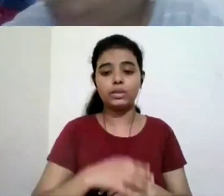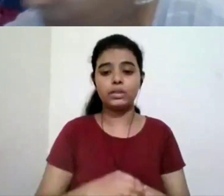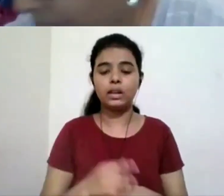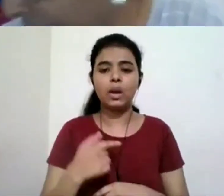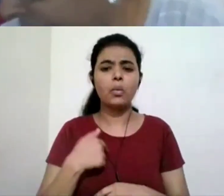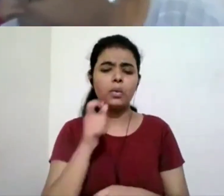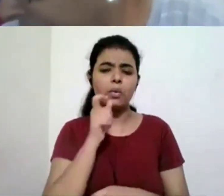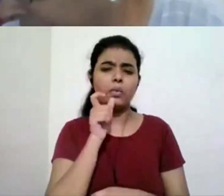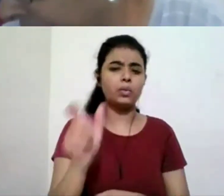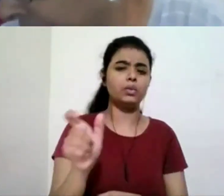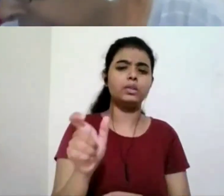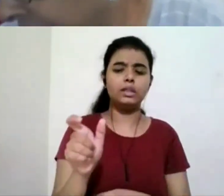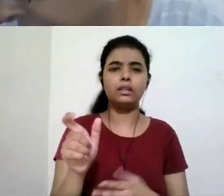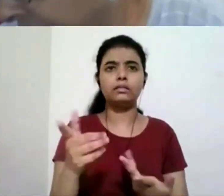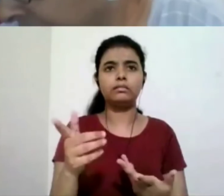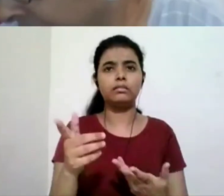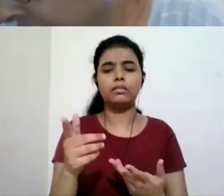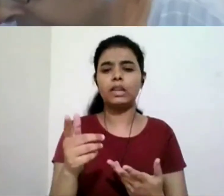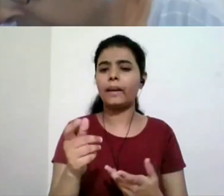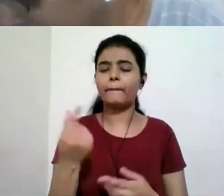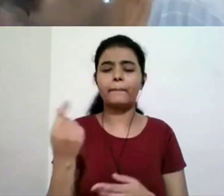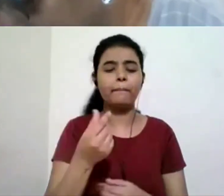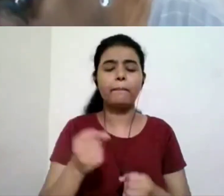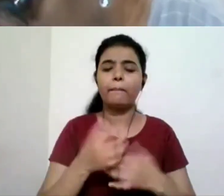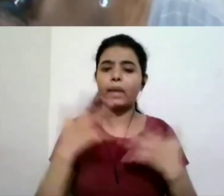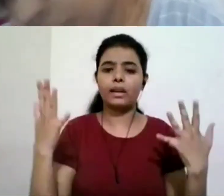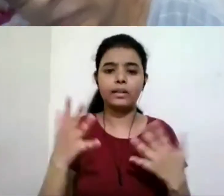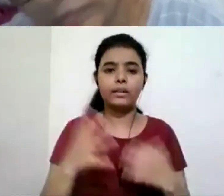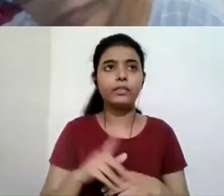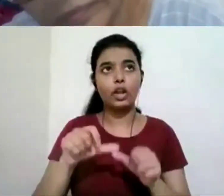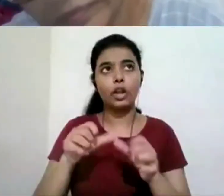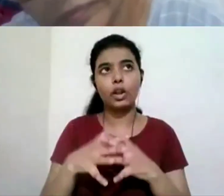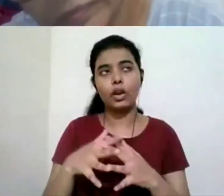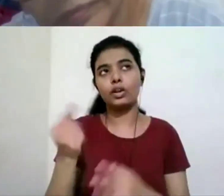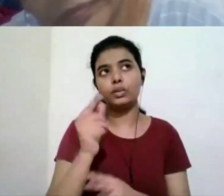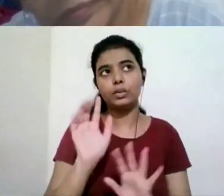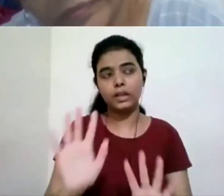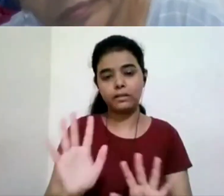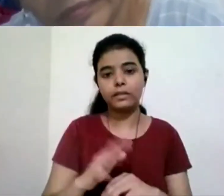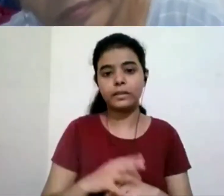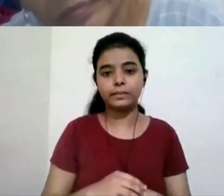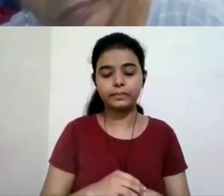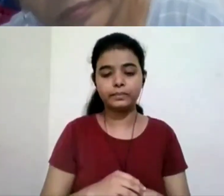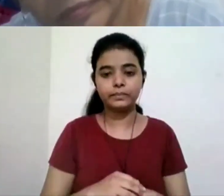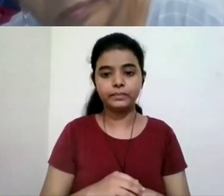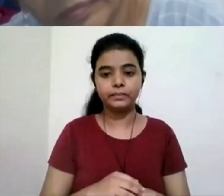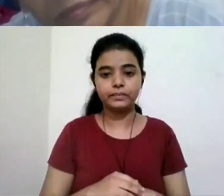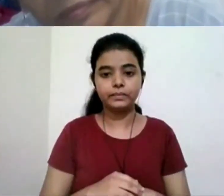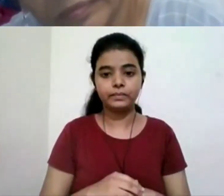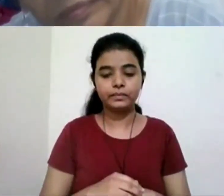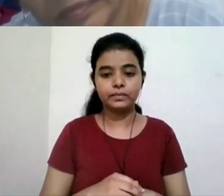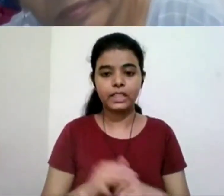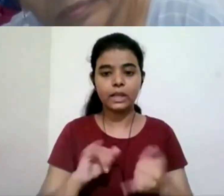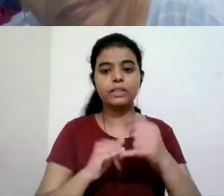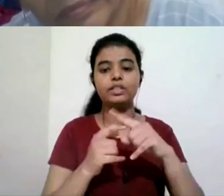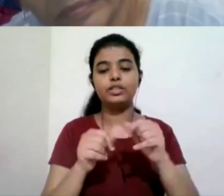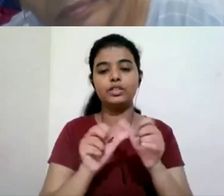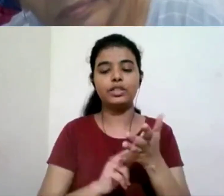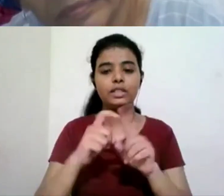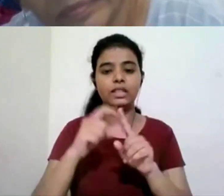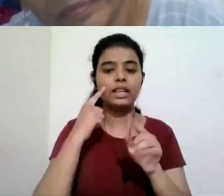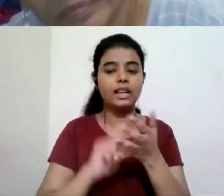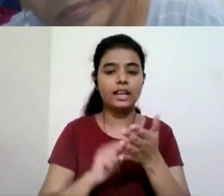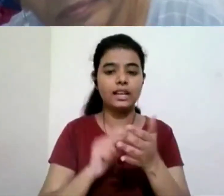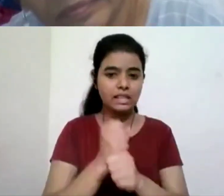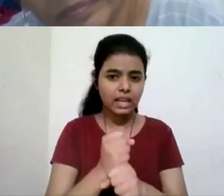phrase which is used a lot in law is that of standing. So